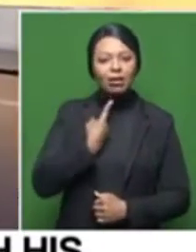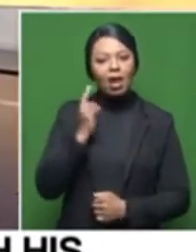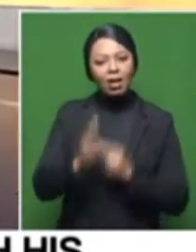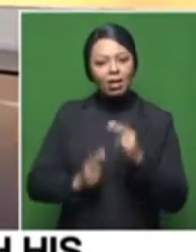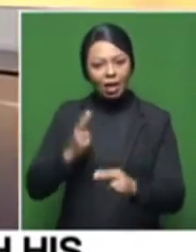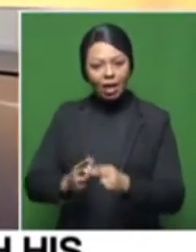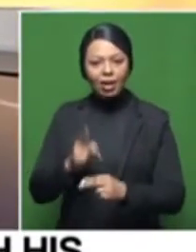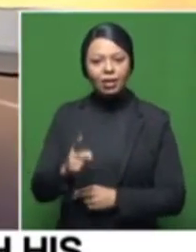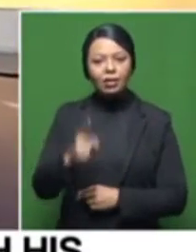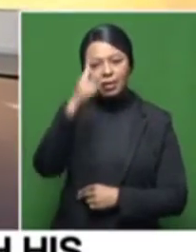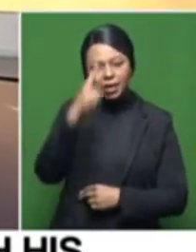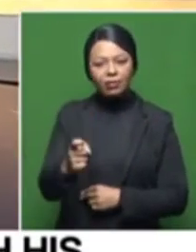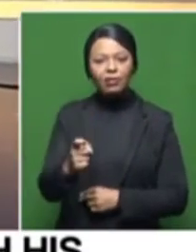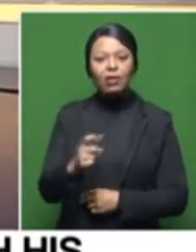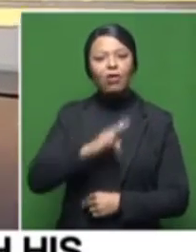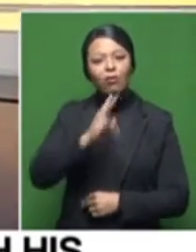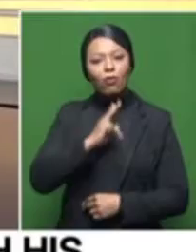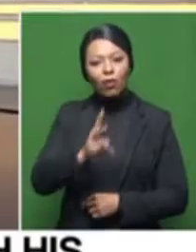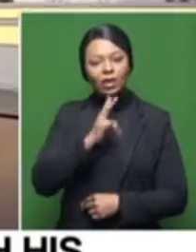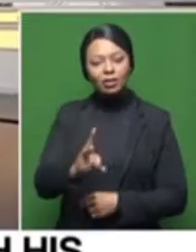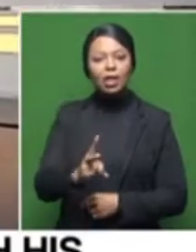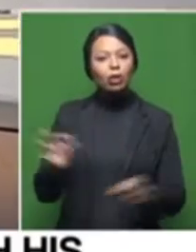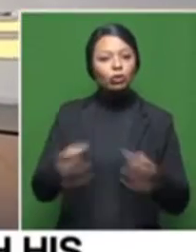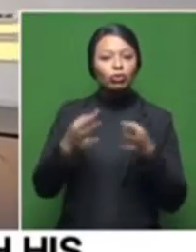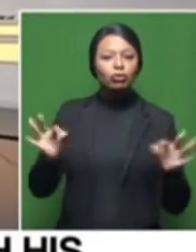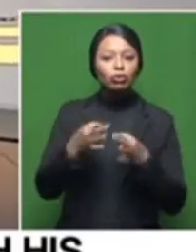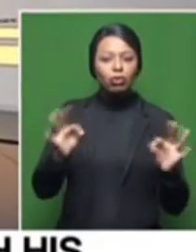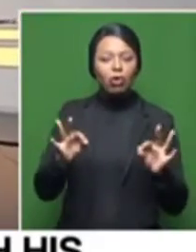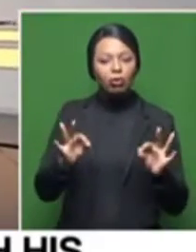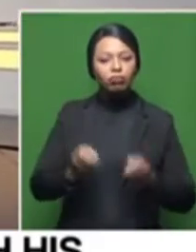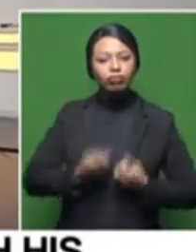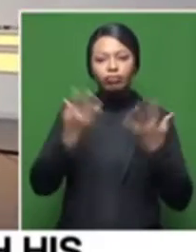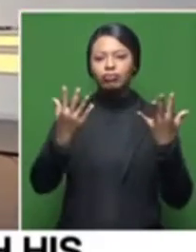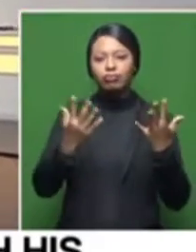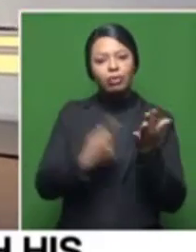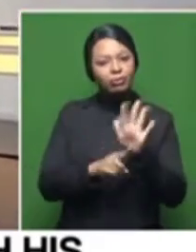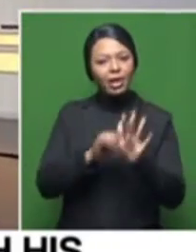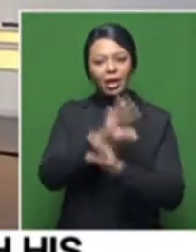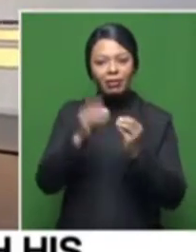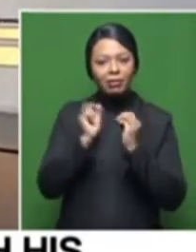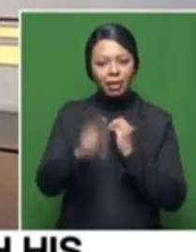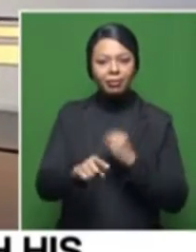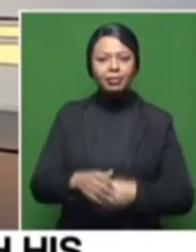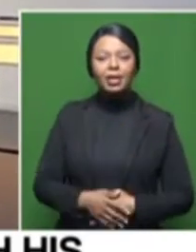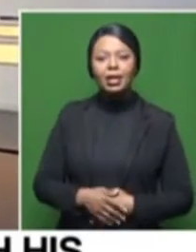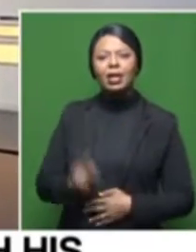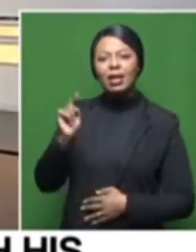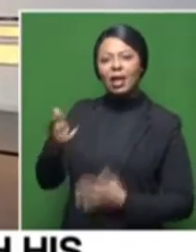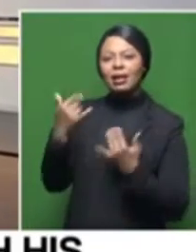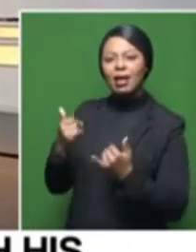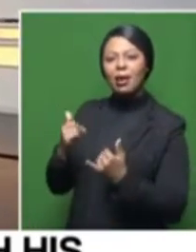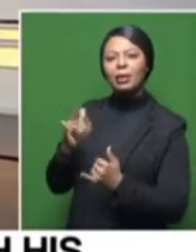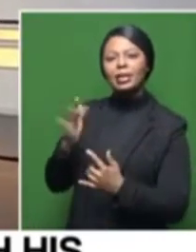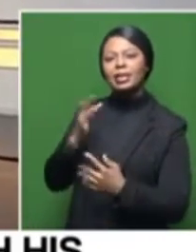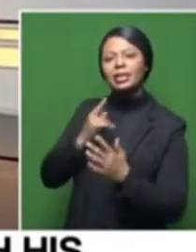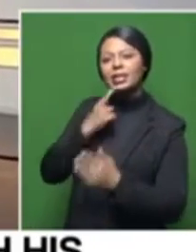had to believe in my voice. And this song really just sparked all of that. So, yeah. You say this project is part of telling your story.